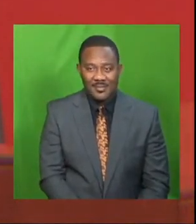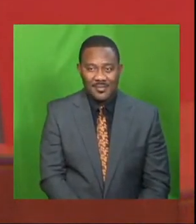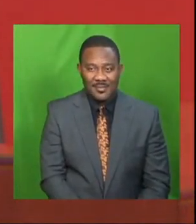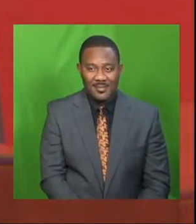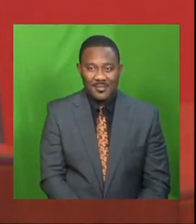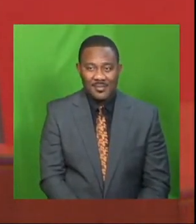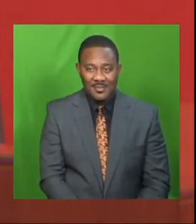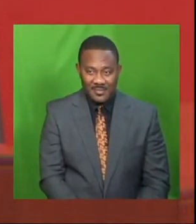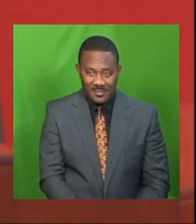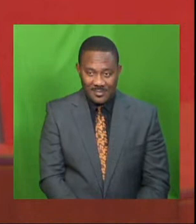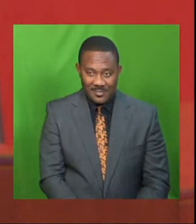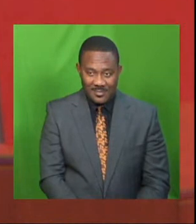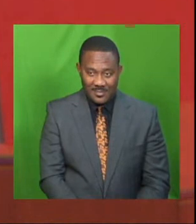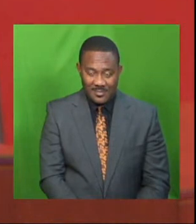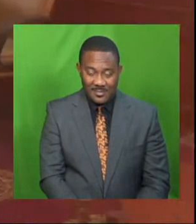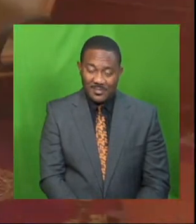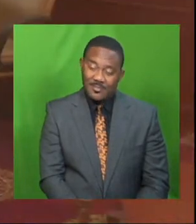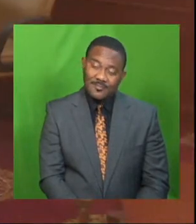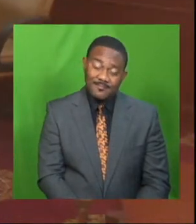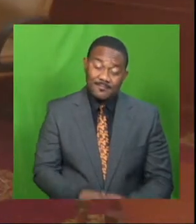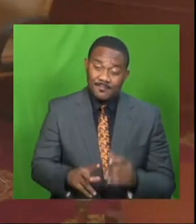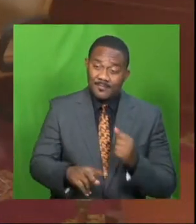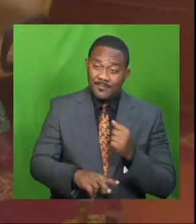Honorable Deputy Minister, you are welcome to the House.